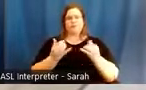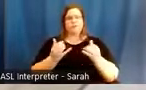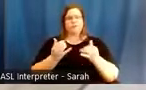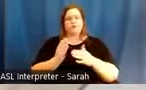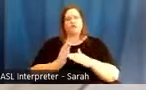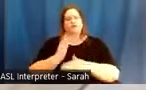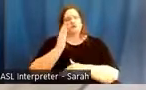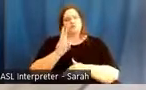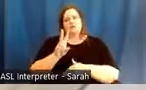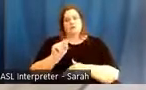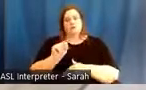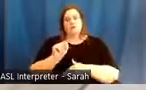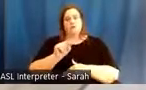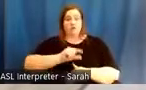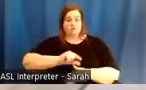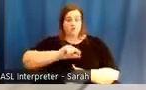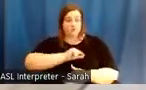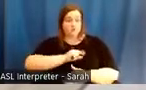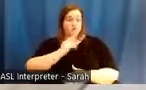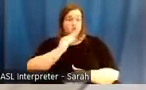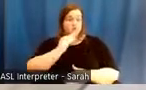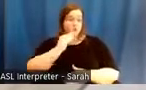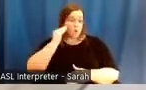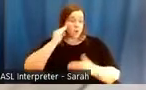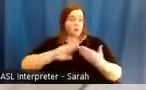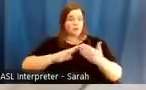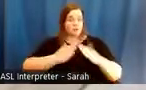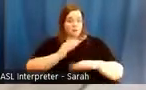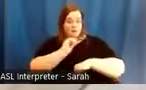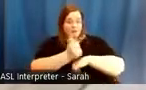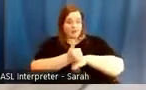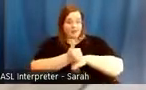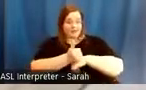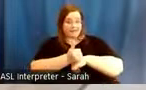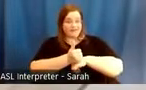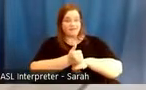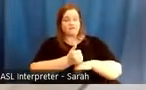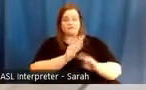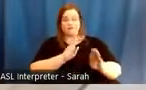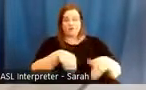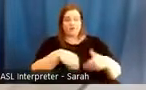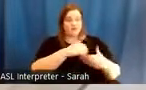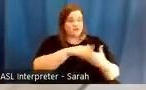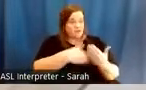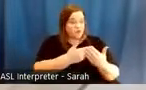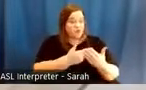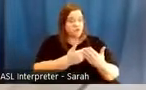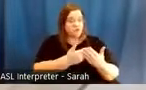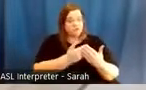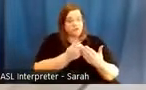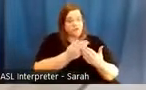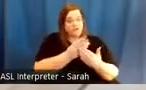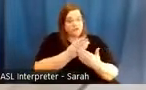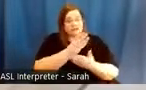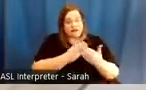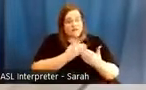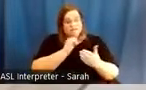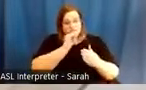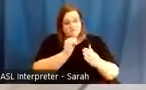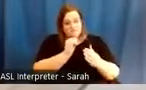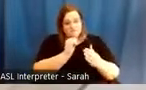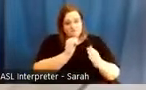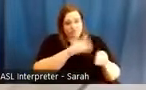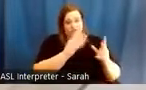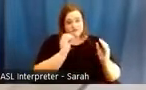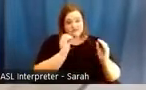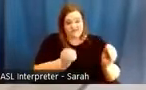who are eligible for home and community-based supports are not receiving some or all of the services they've been determined to be necessary to receive,